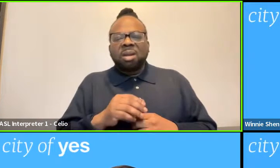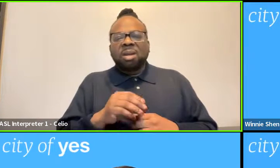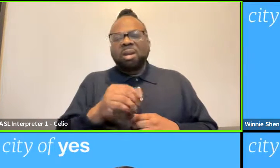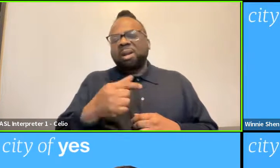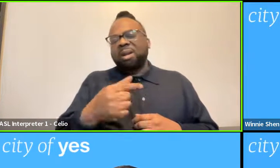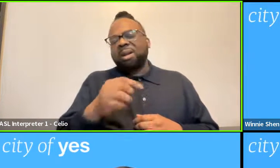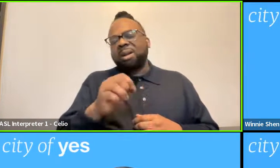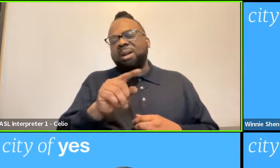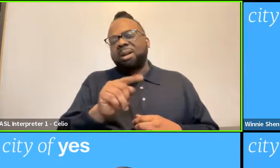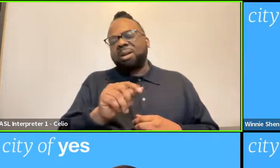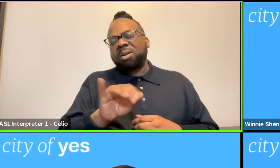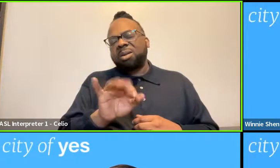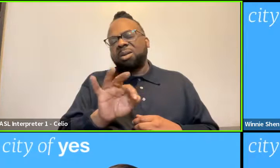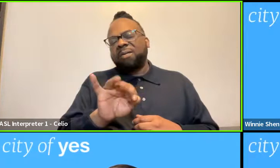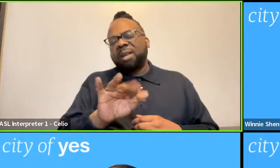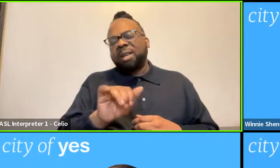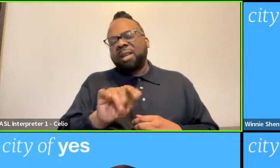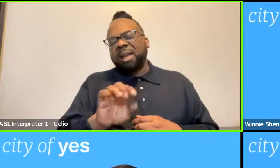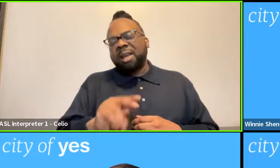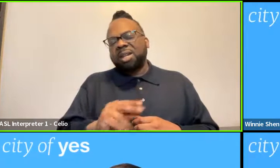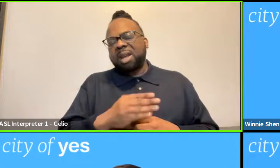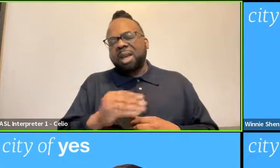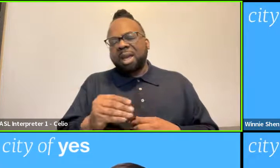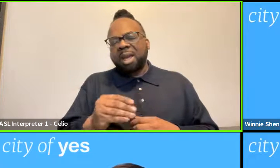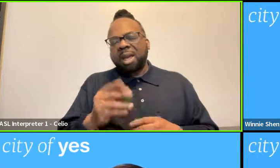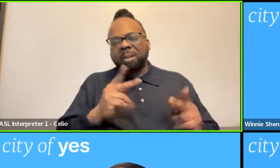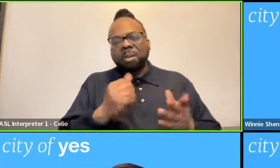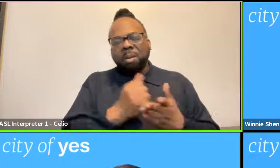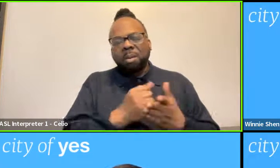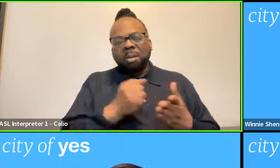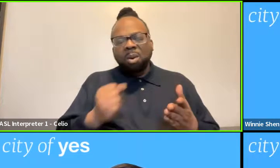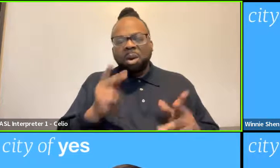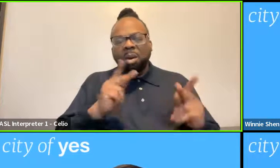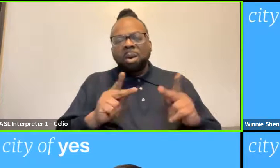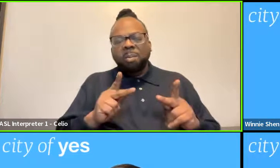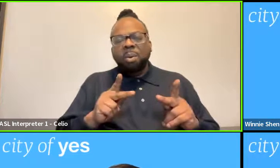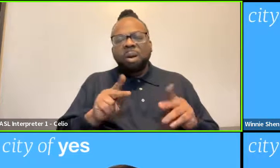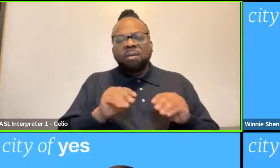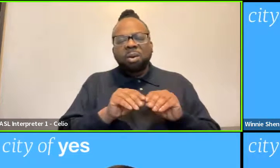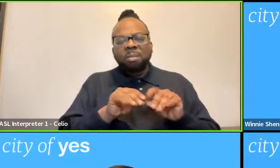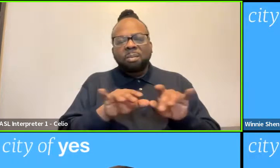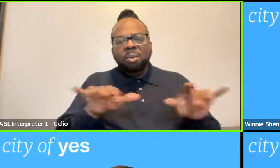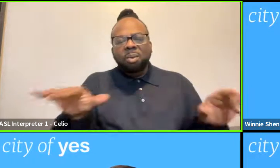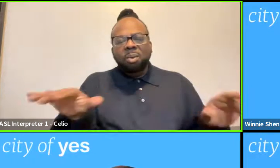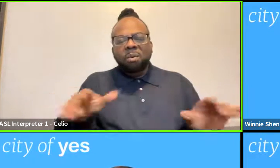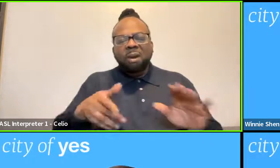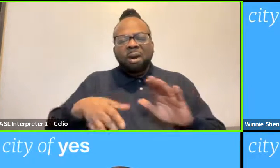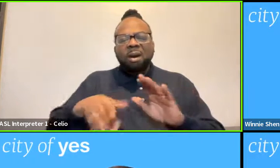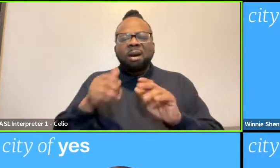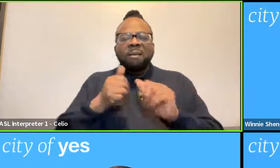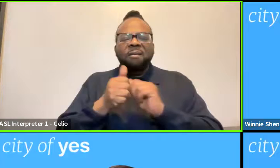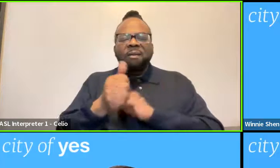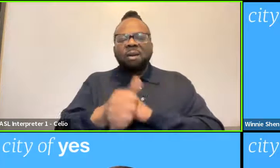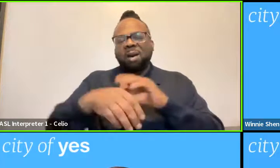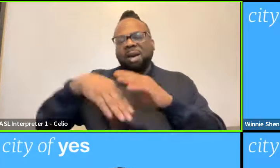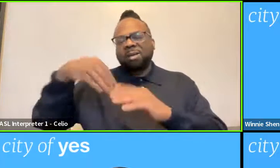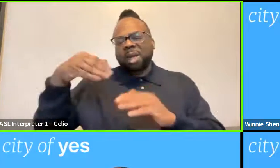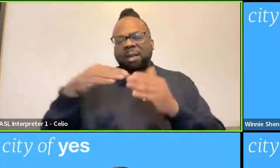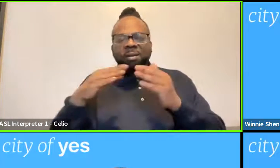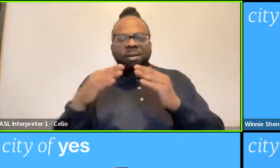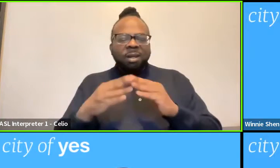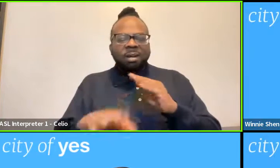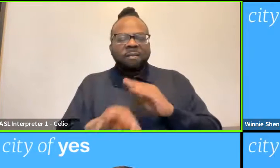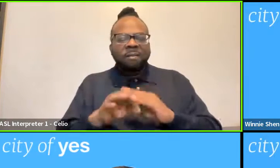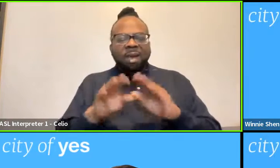gentrification and displacement pressures from people going farther and farther out in the city looking for housing that they can afford. So